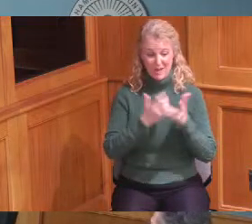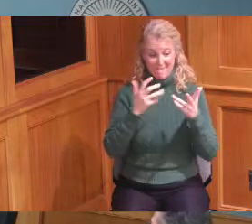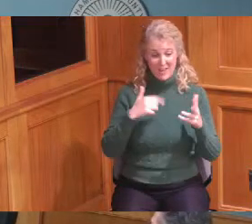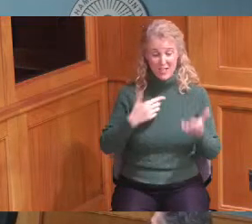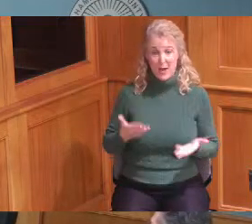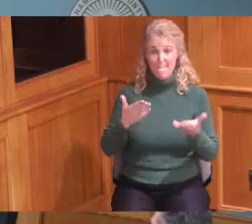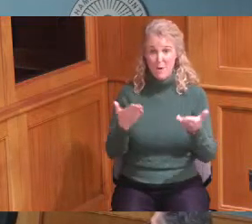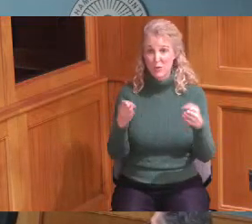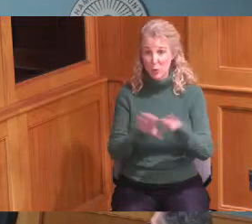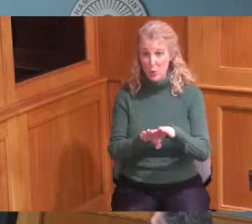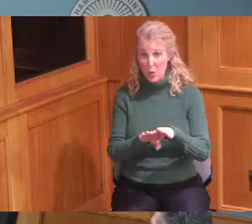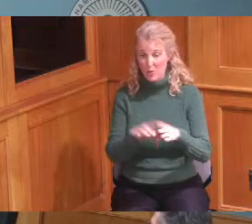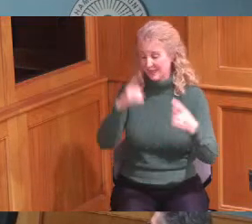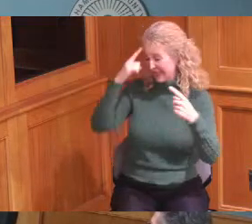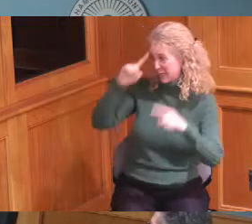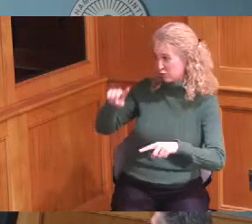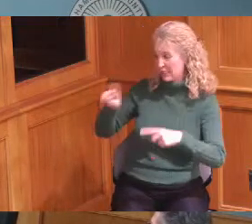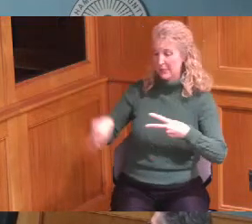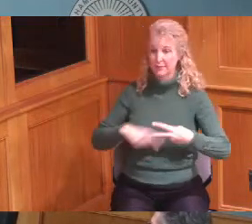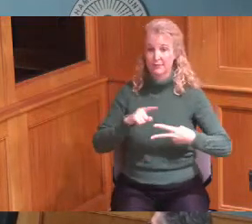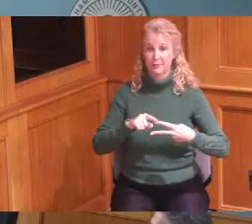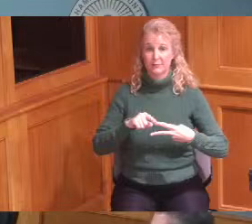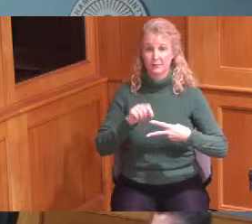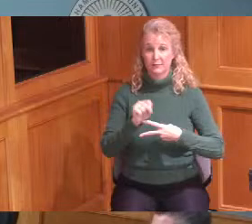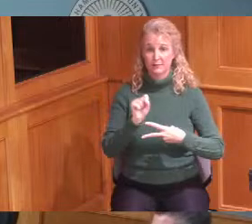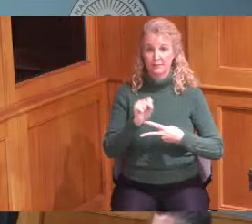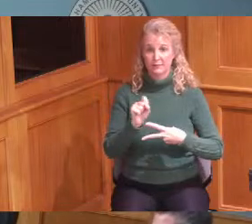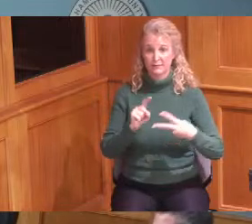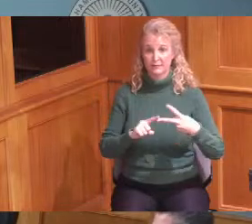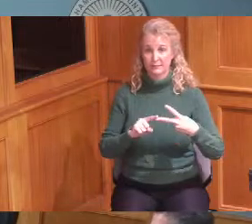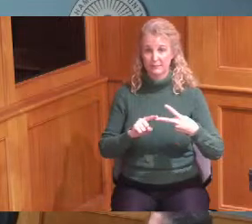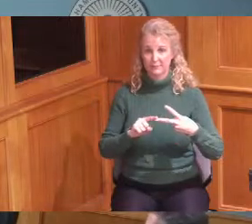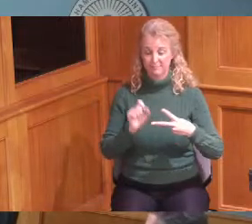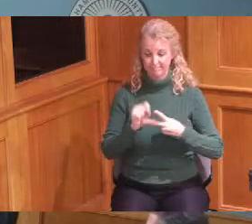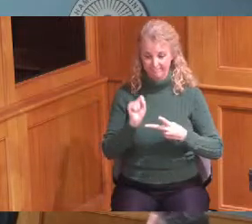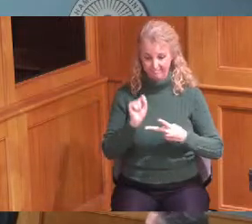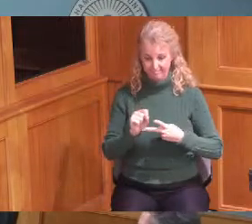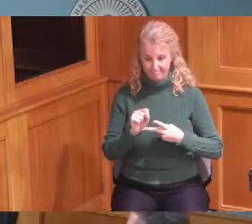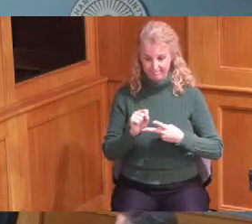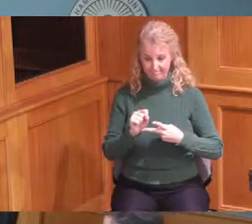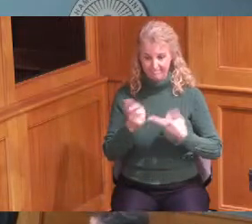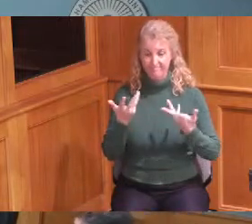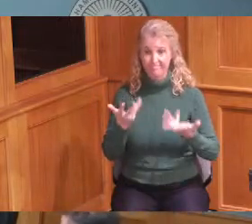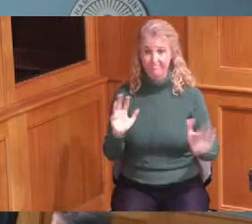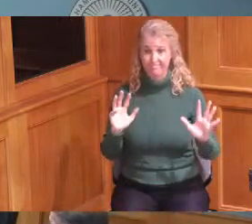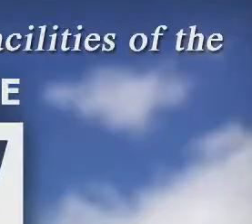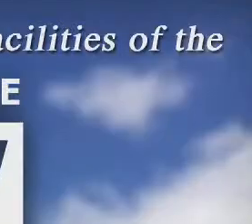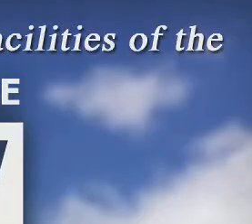motion to adjourn. Second. Commissioner Dreehouse? Yes. Commissioner Summer Dumas? Yes.